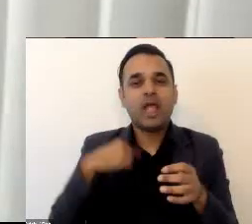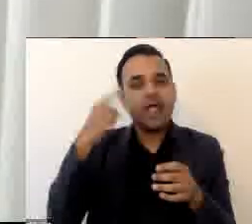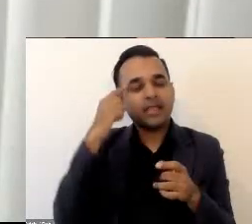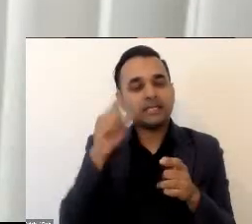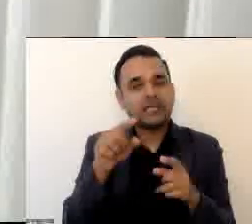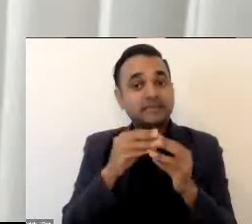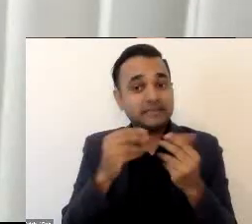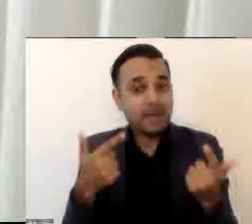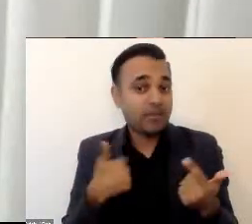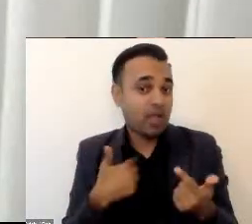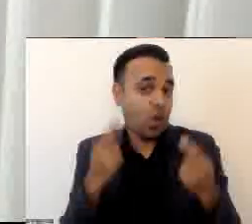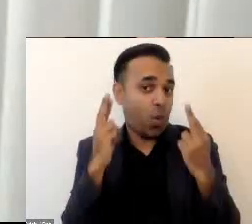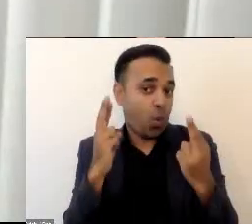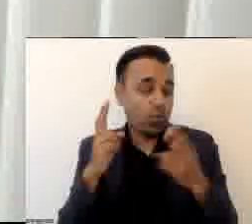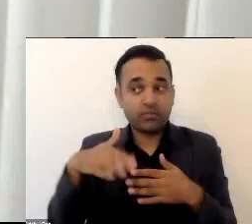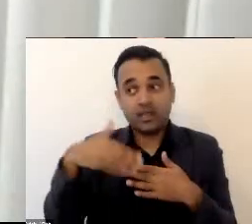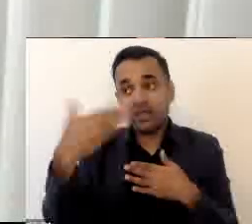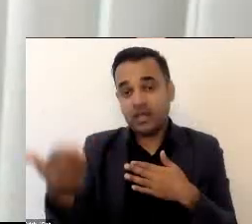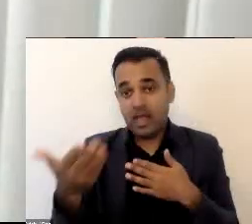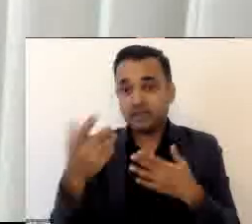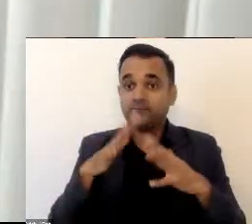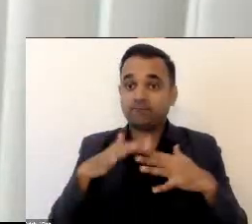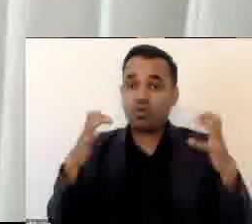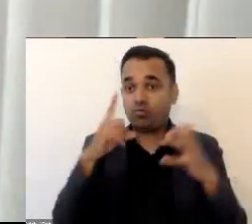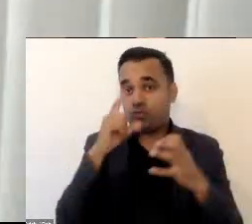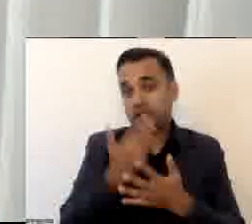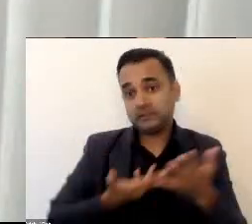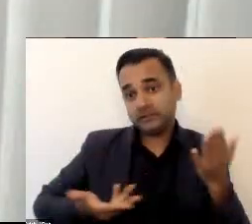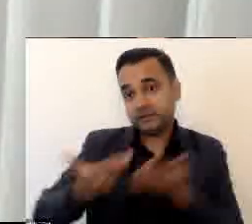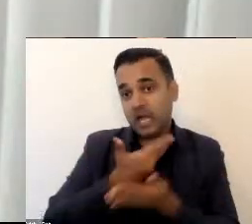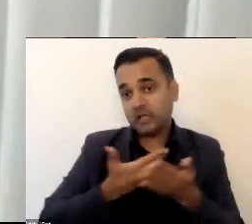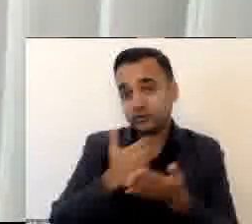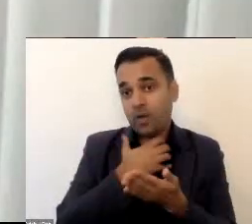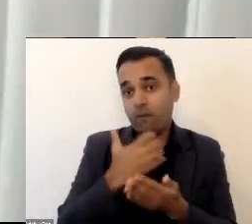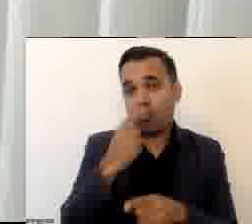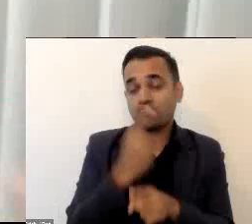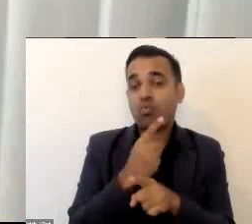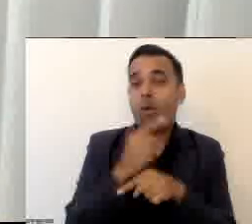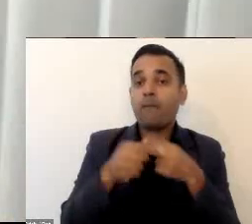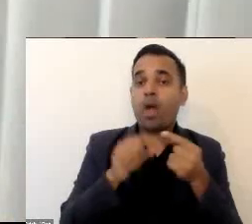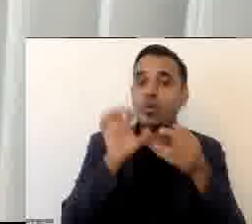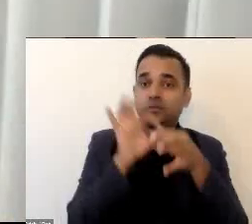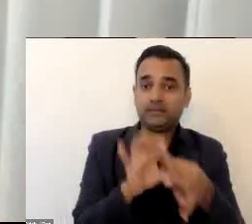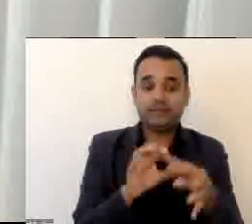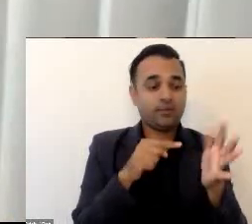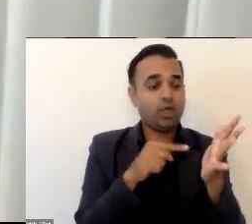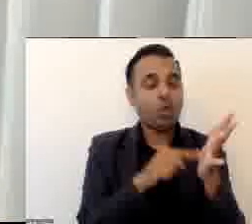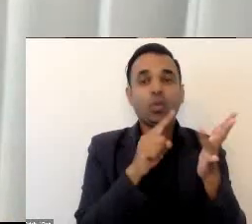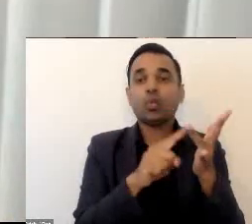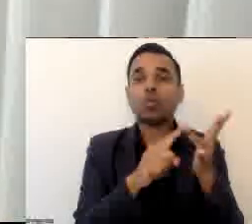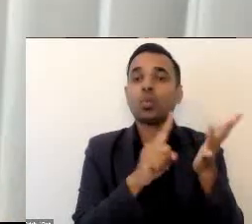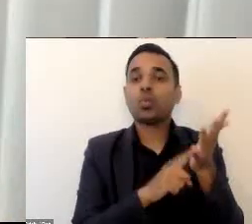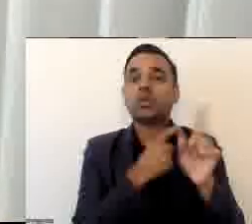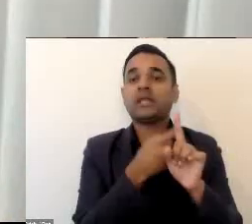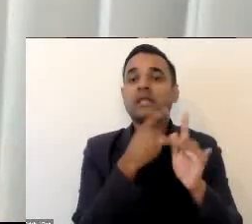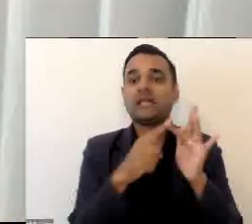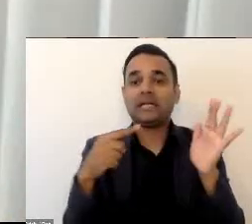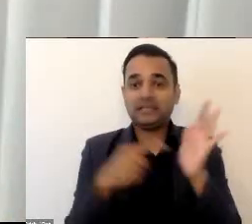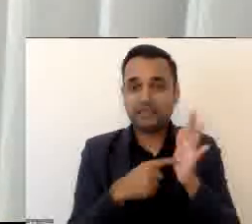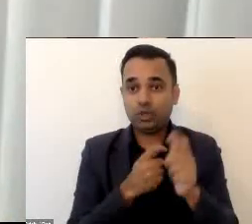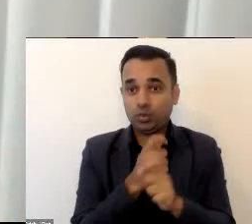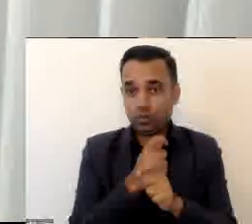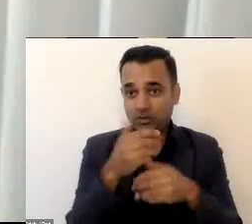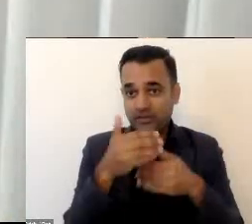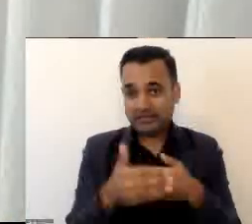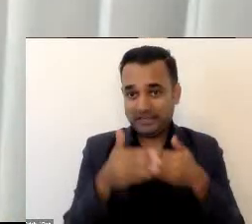which we have started looking at, and, you know, Zoe sort of talked about consumption, you know, sort of the online history in, you know, in your shopping history. And, you